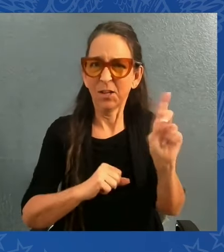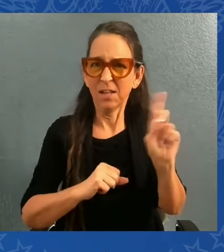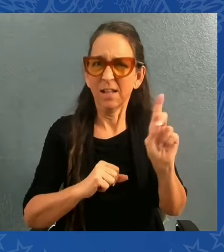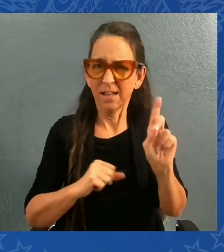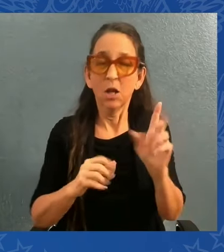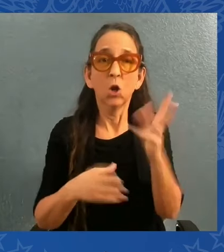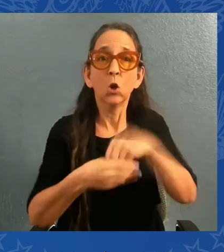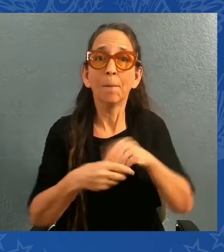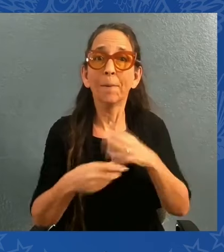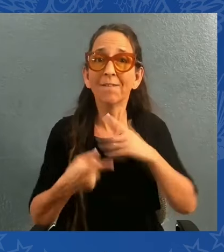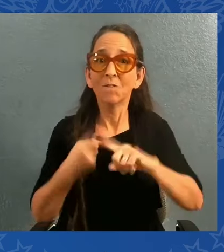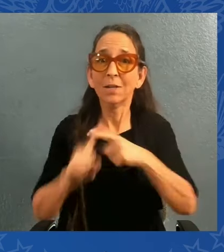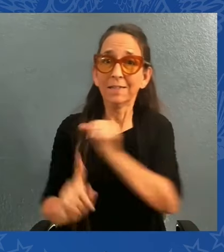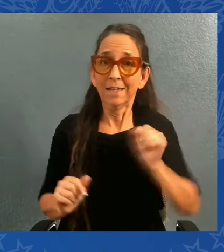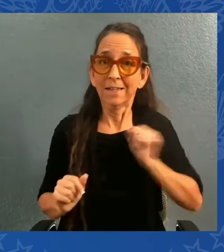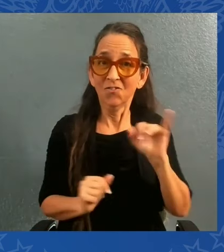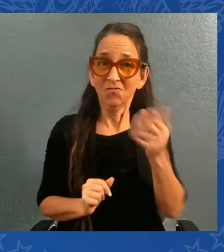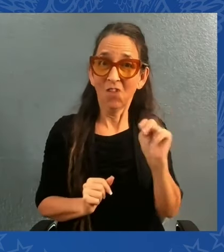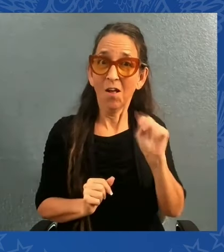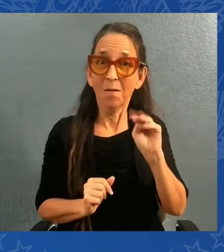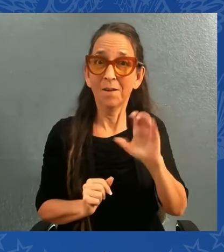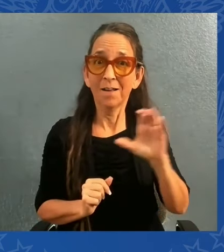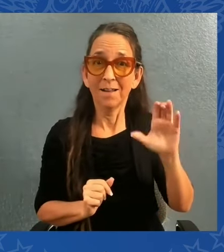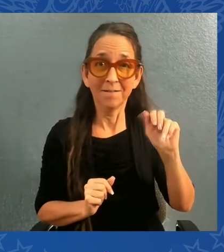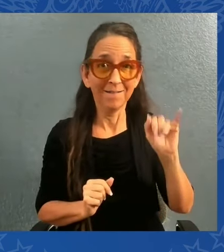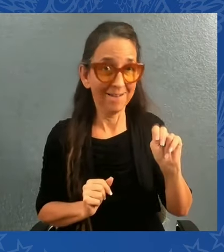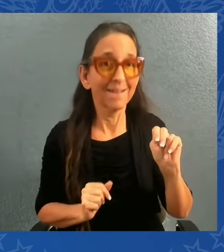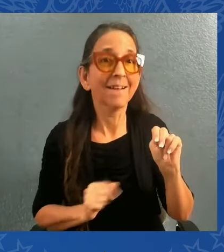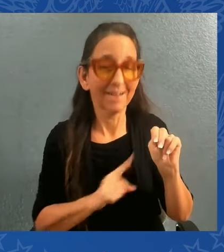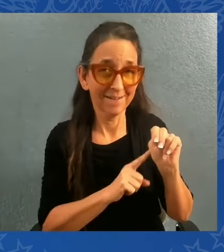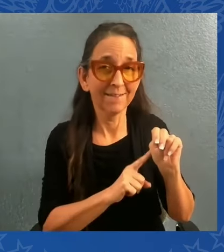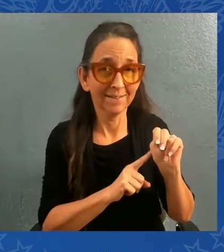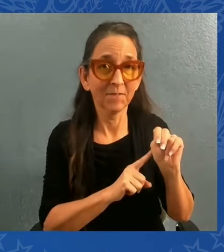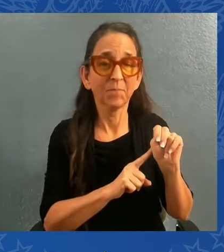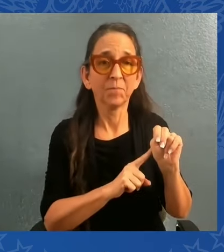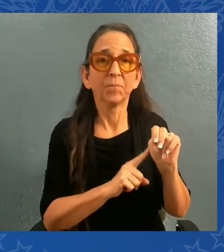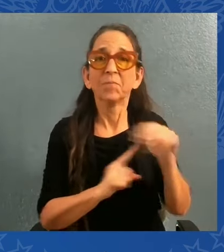I'll never forget my trips to Afghanistan and Iraq, where tour after tour,